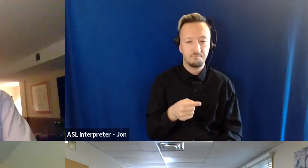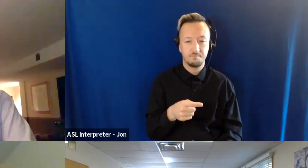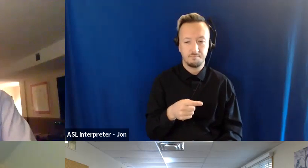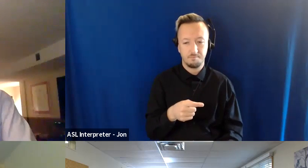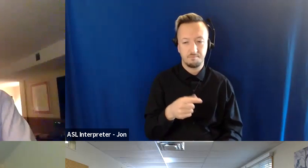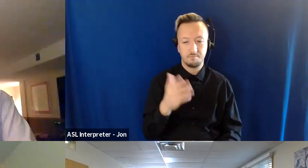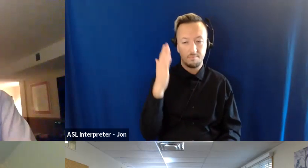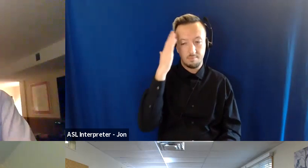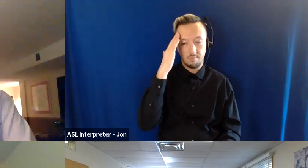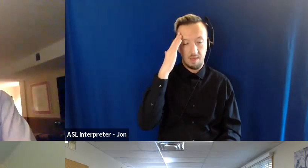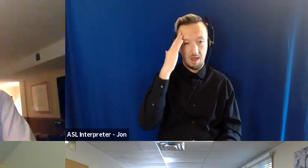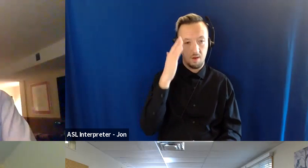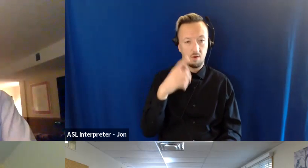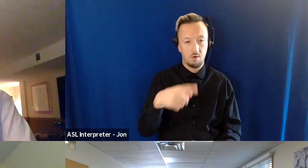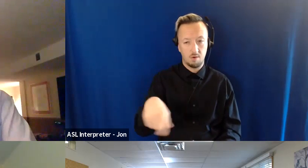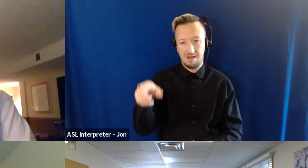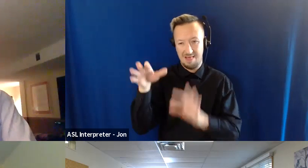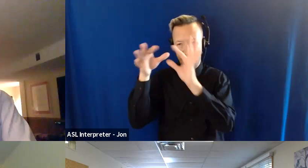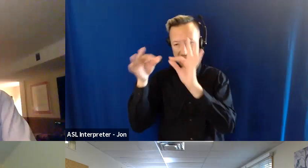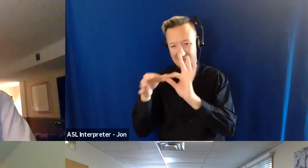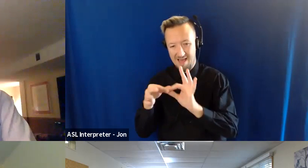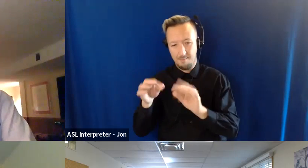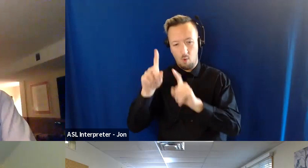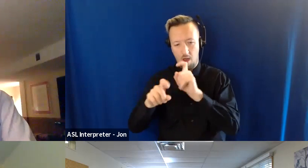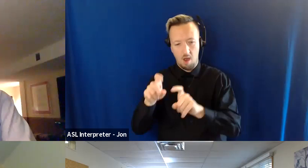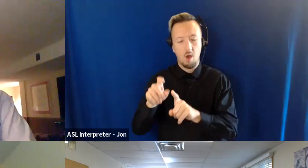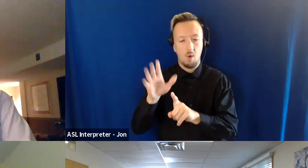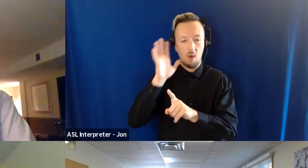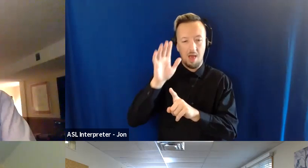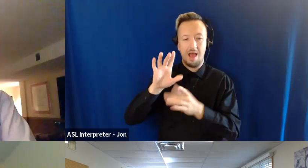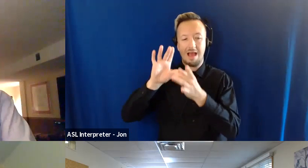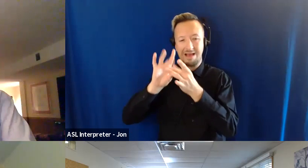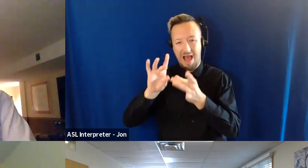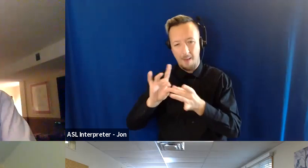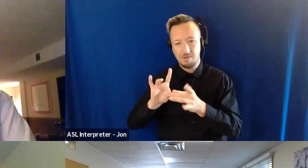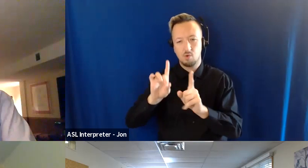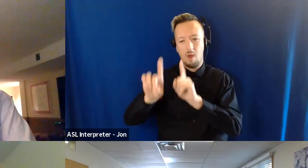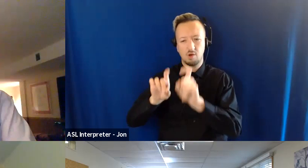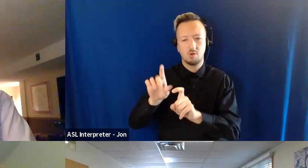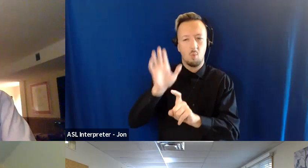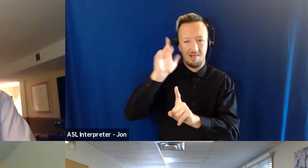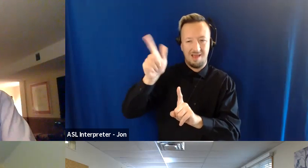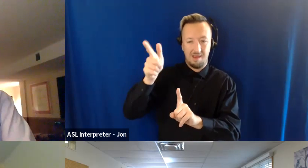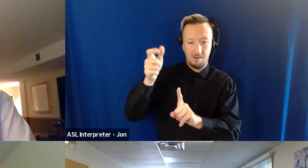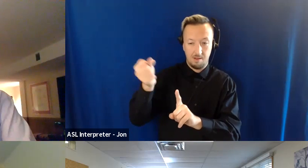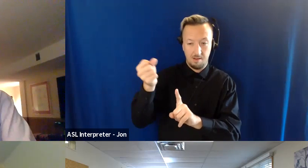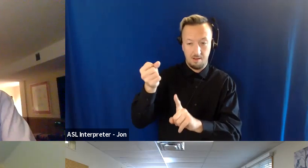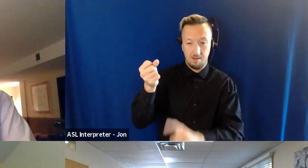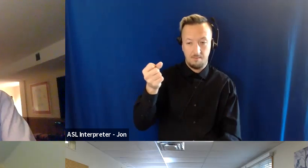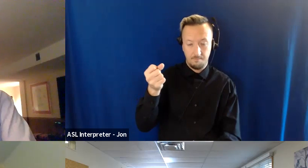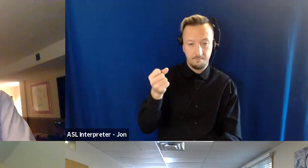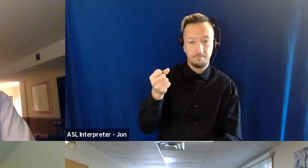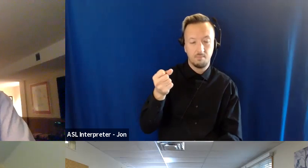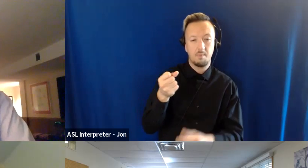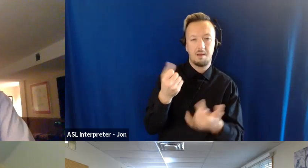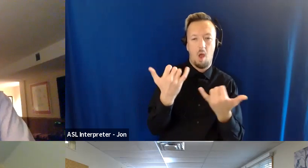are writing in comments and questions, and we're going to get to questions in a little bit, but we want to complete the discussion with the